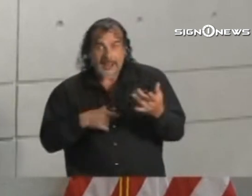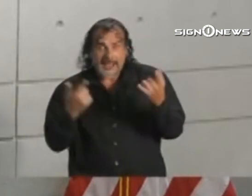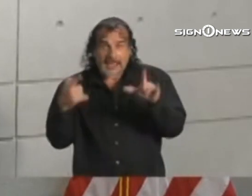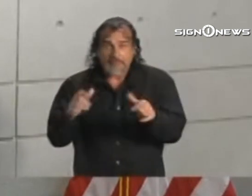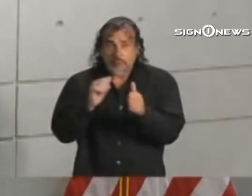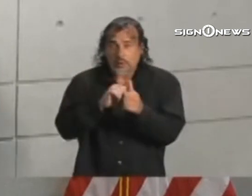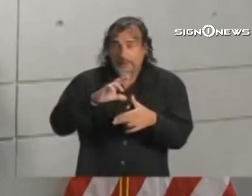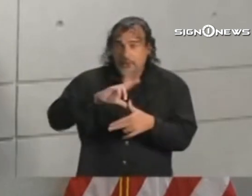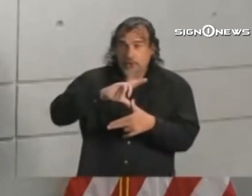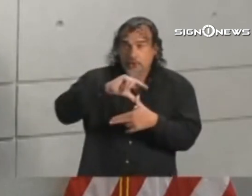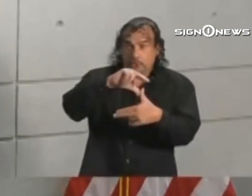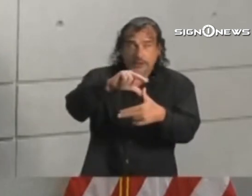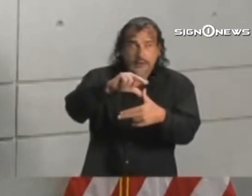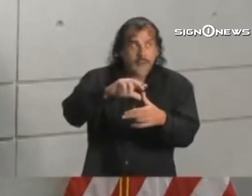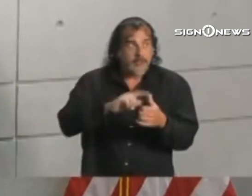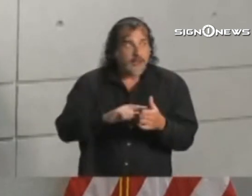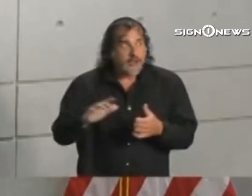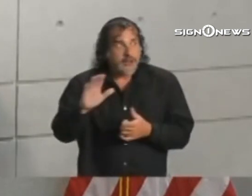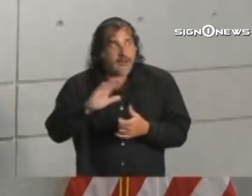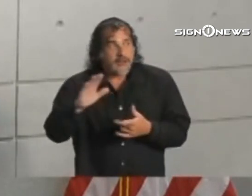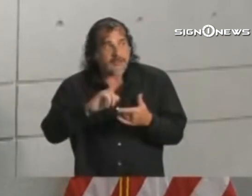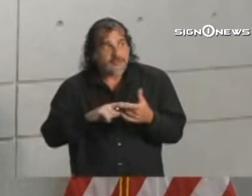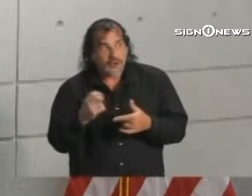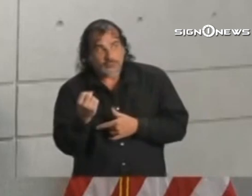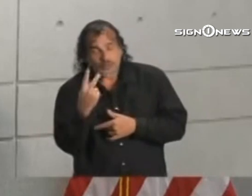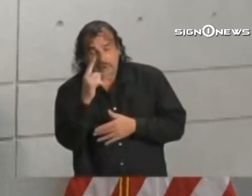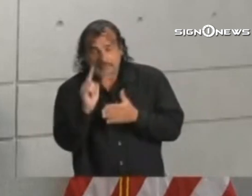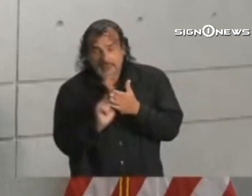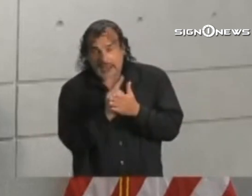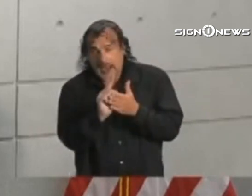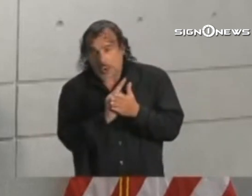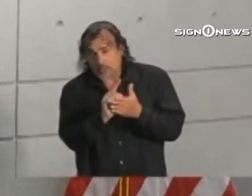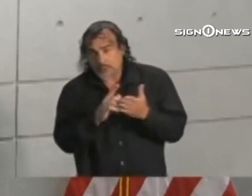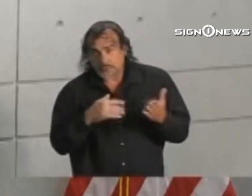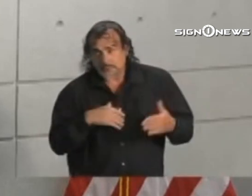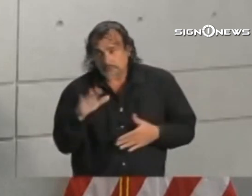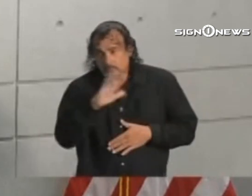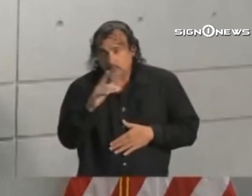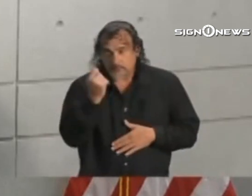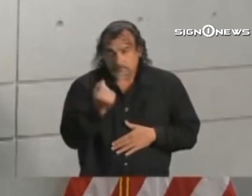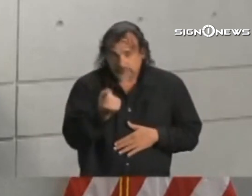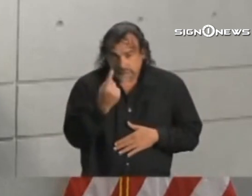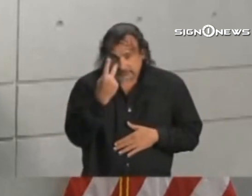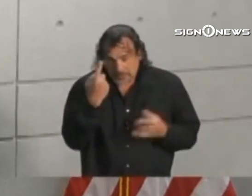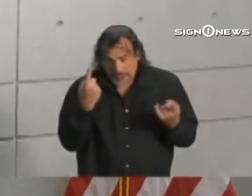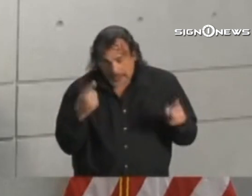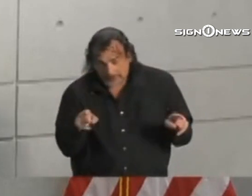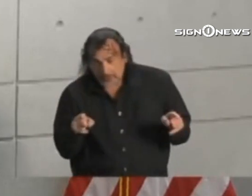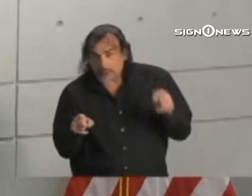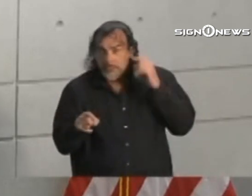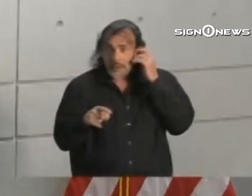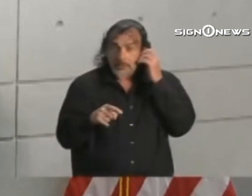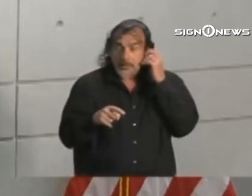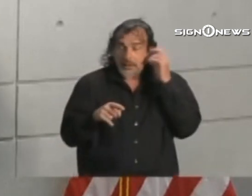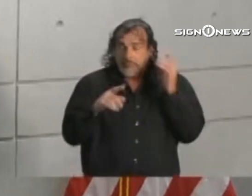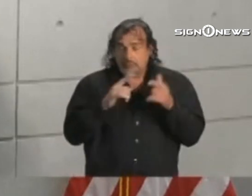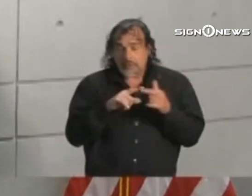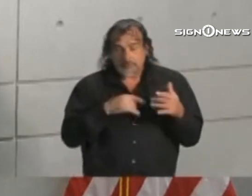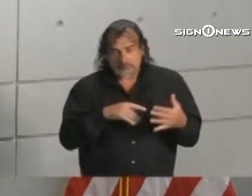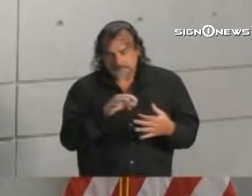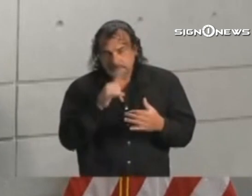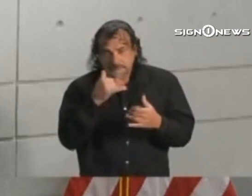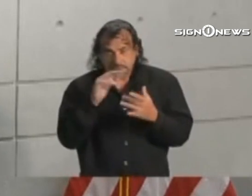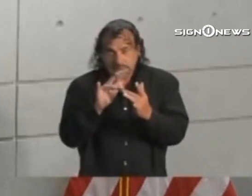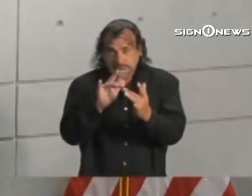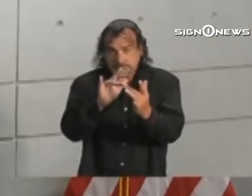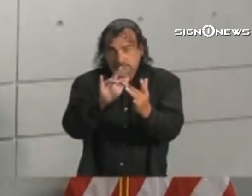the next 12 hours or so. And so we'll continue to work with them, but we are going to